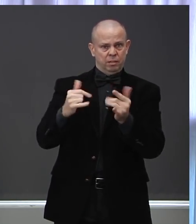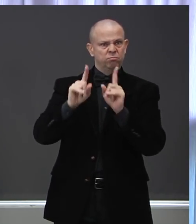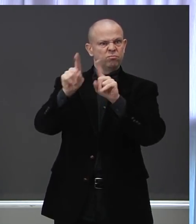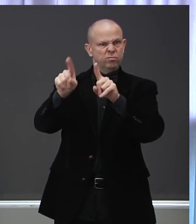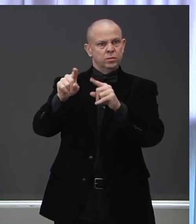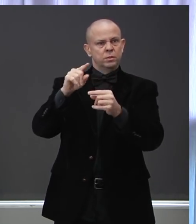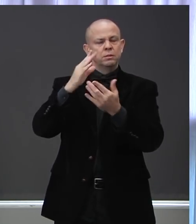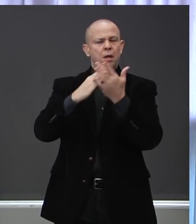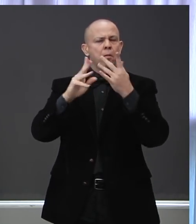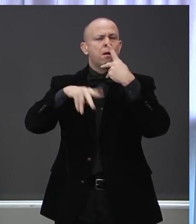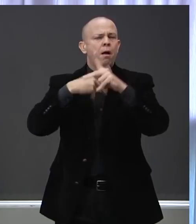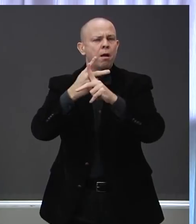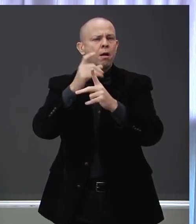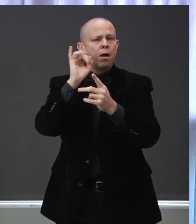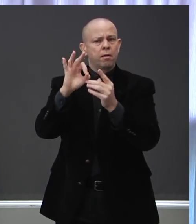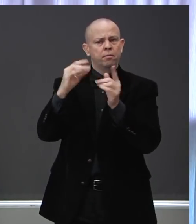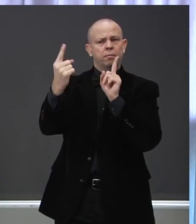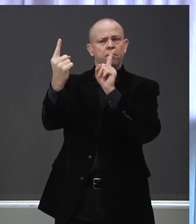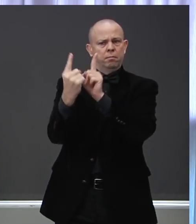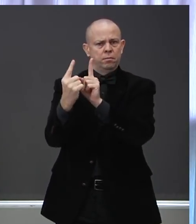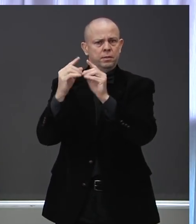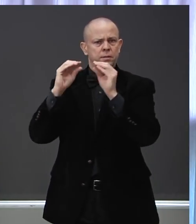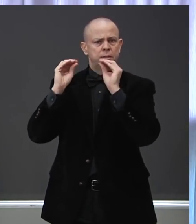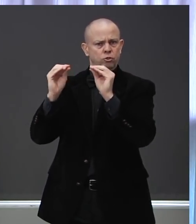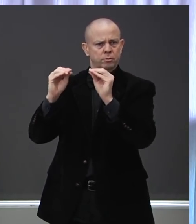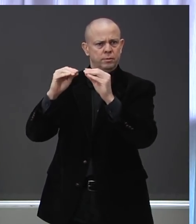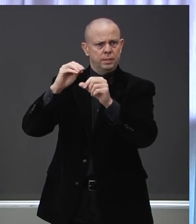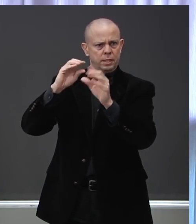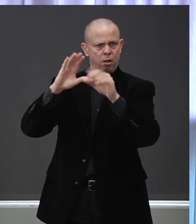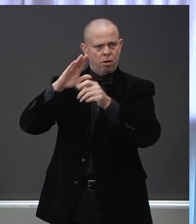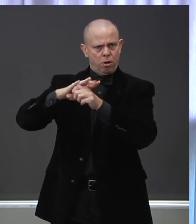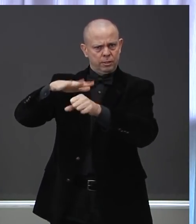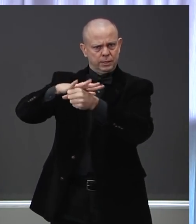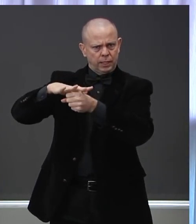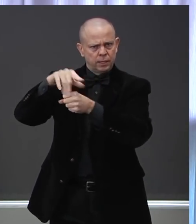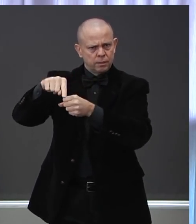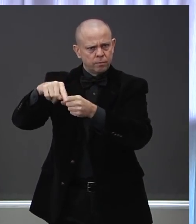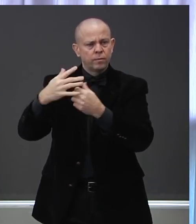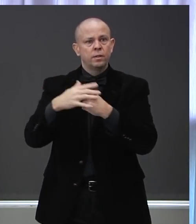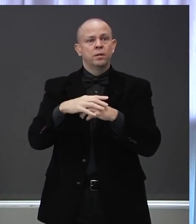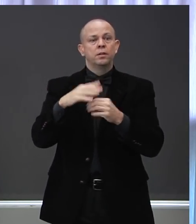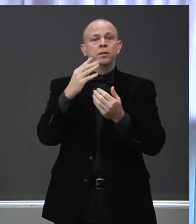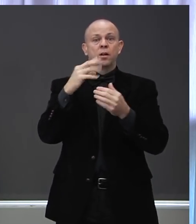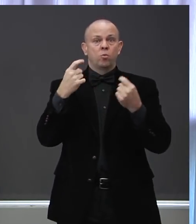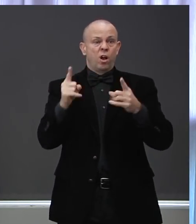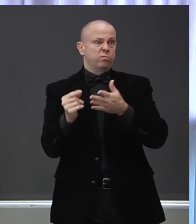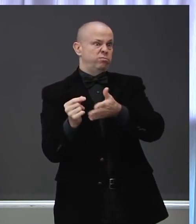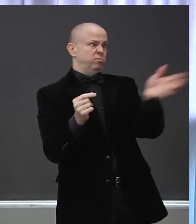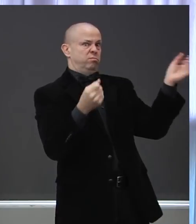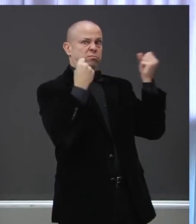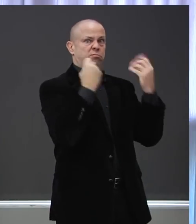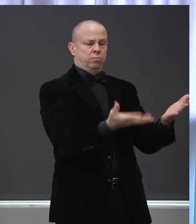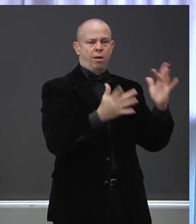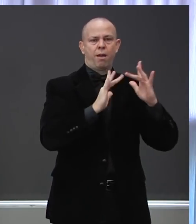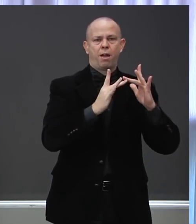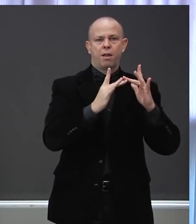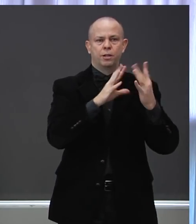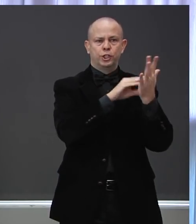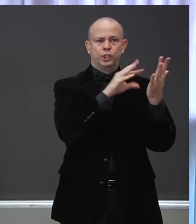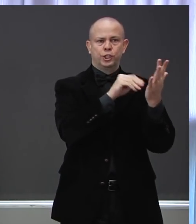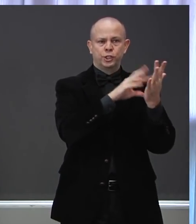their schools, but the majority of children are participating only through distance learning. Returning to